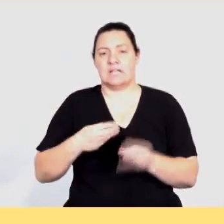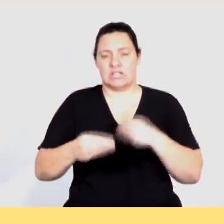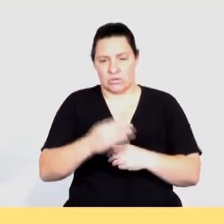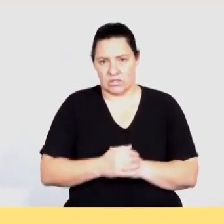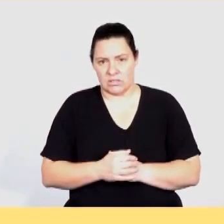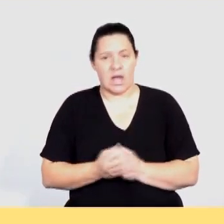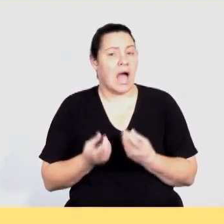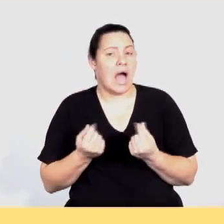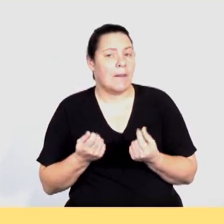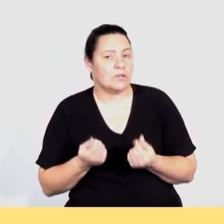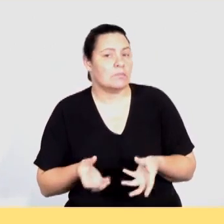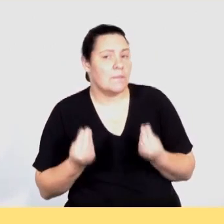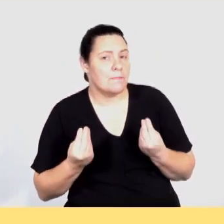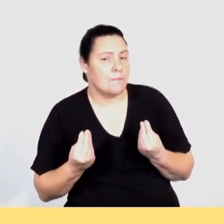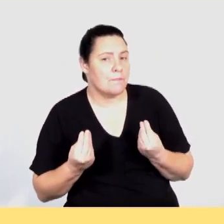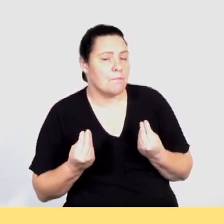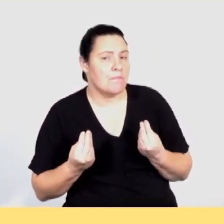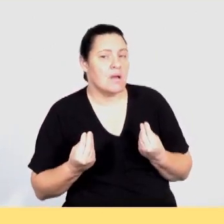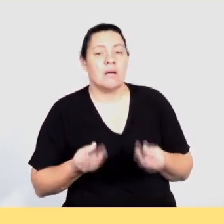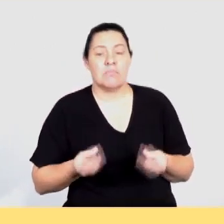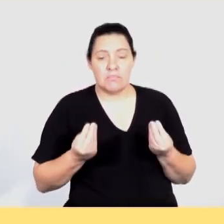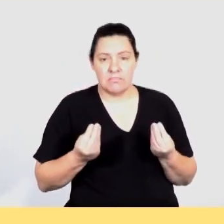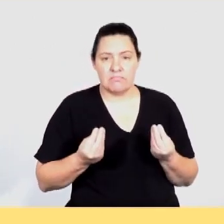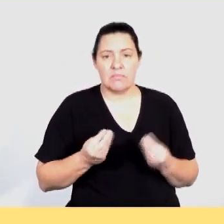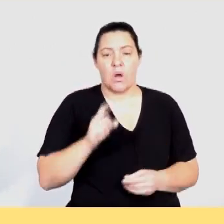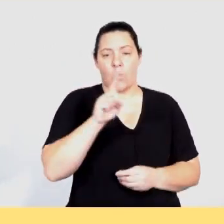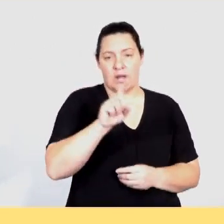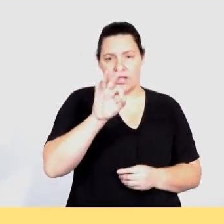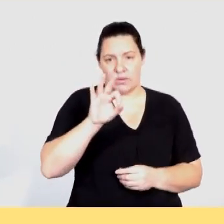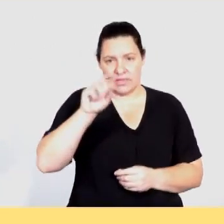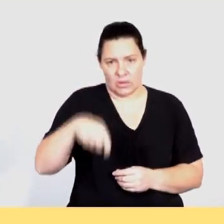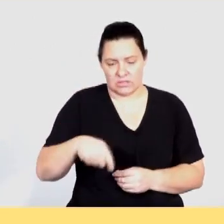trade discount. How much do you then get? You should get